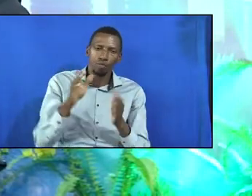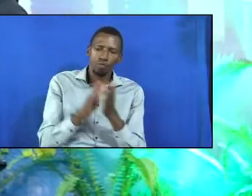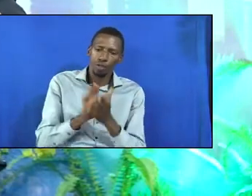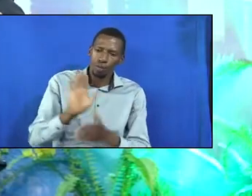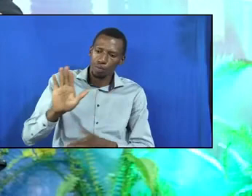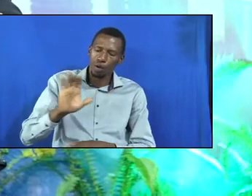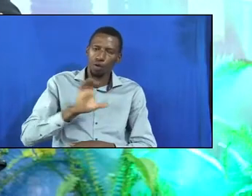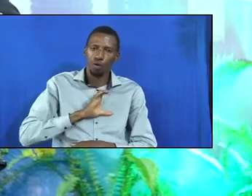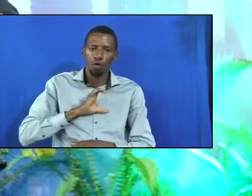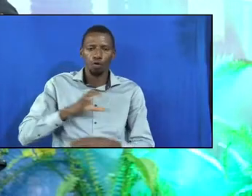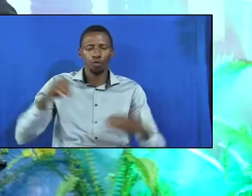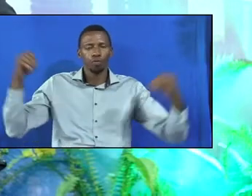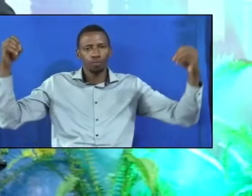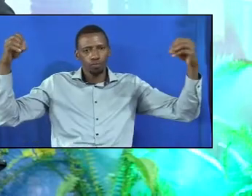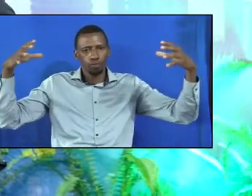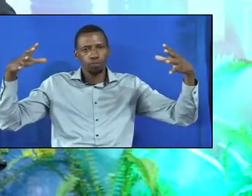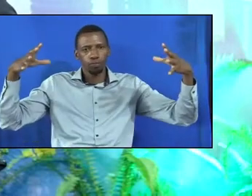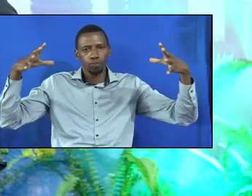light.